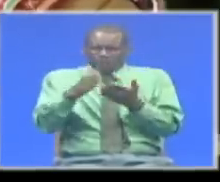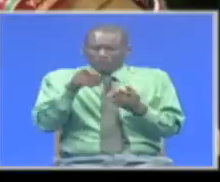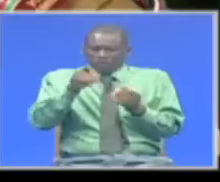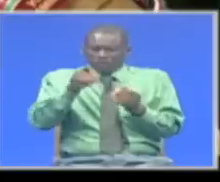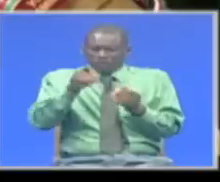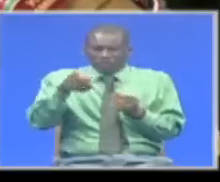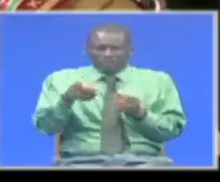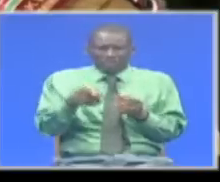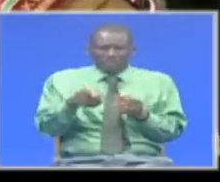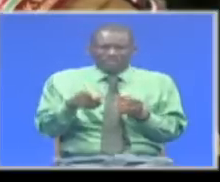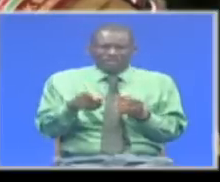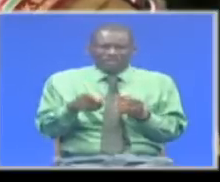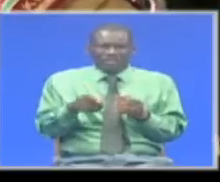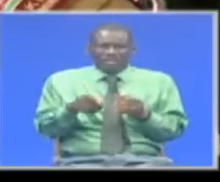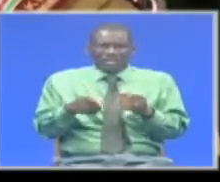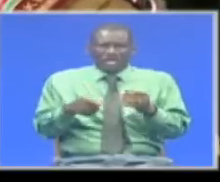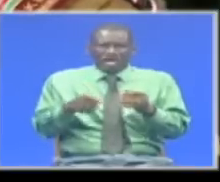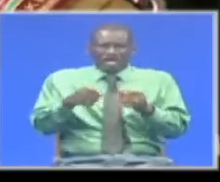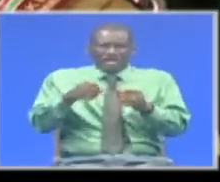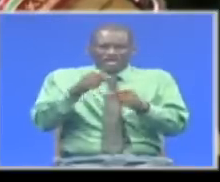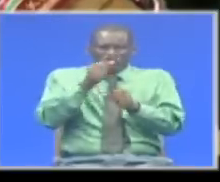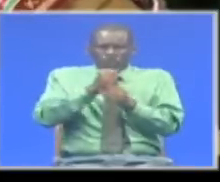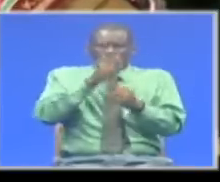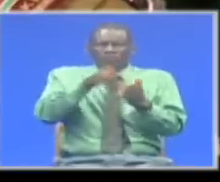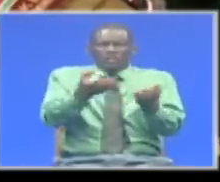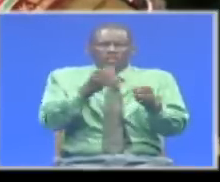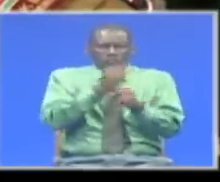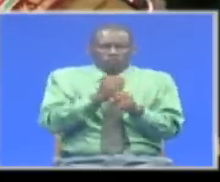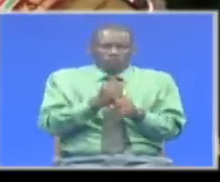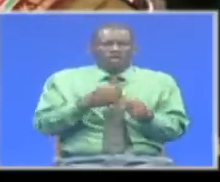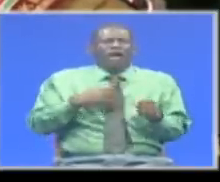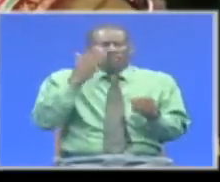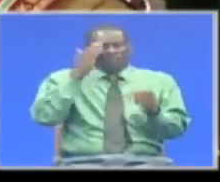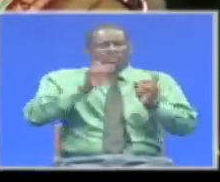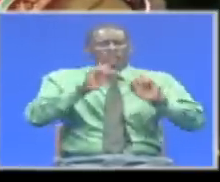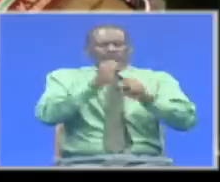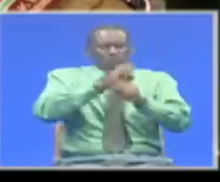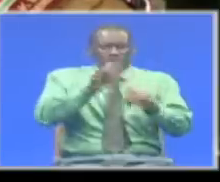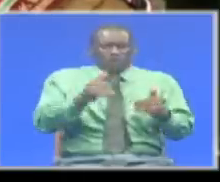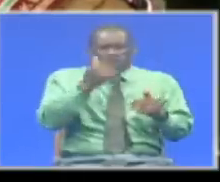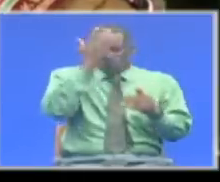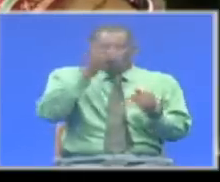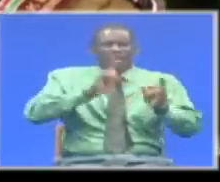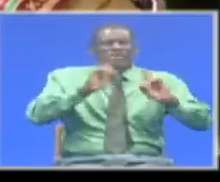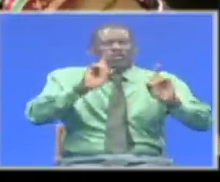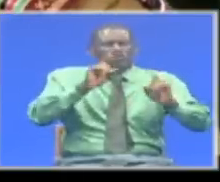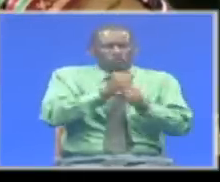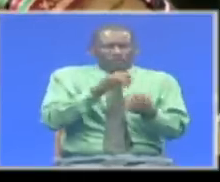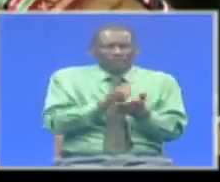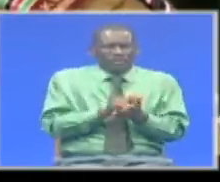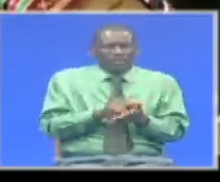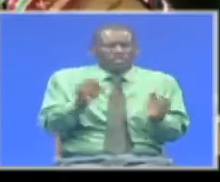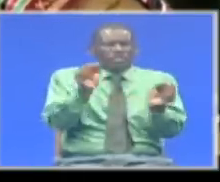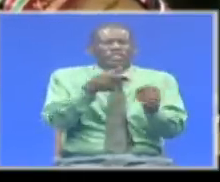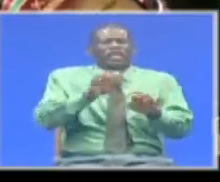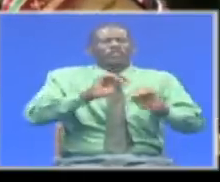county, yeah, are doing what the title is supposed to do? And if they're not doing that, why are they not doing that? It's because they're not legal